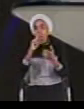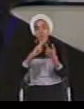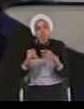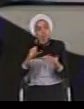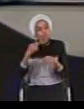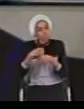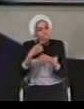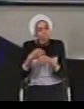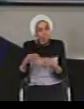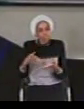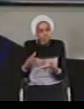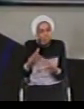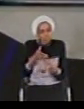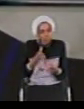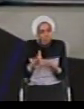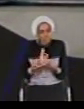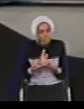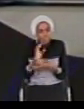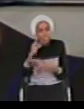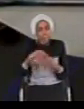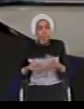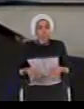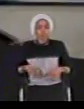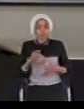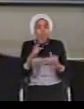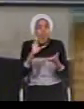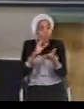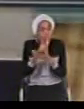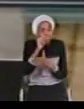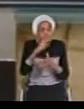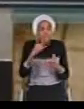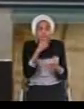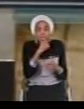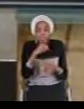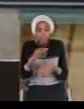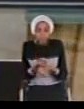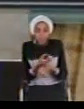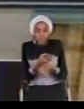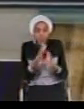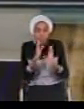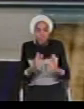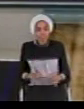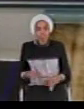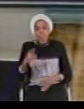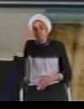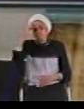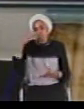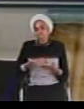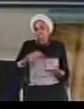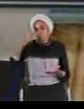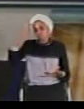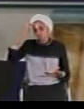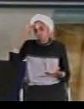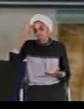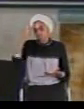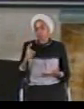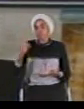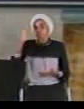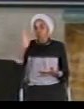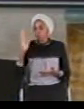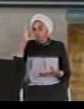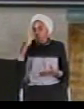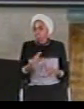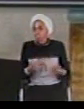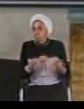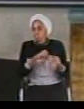If you believe that lie of the counselor, for this cause, God shall send